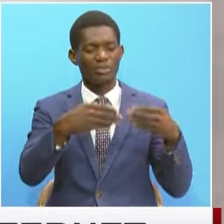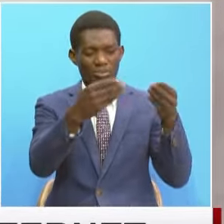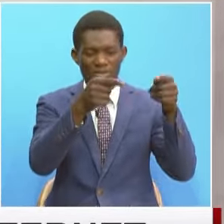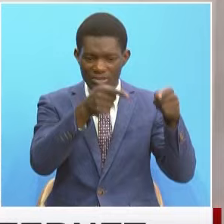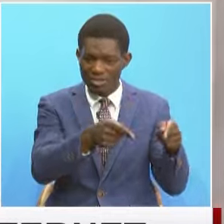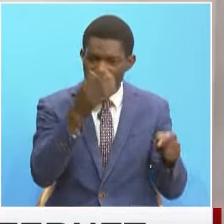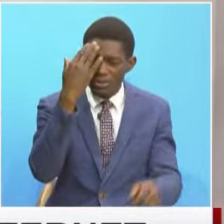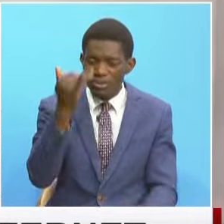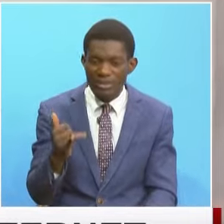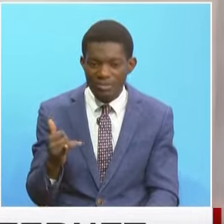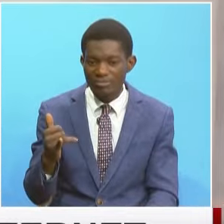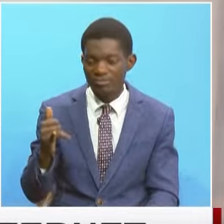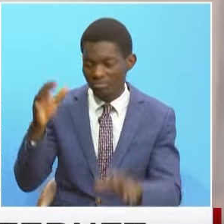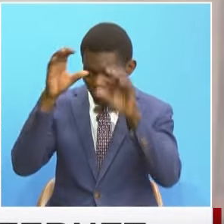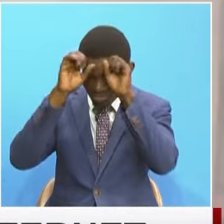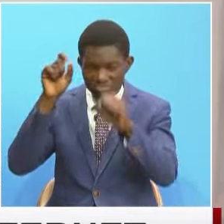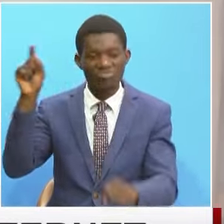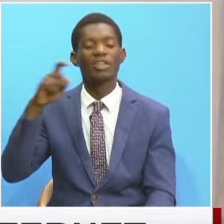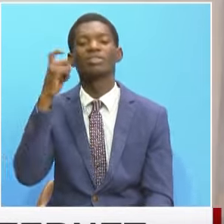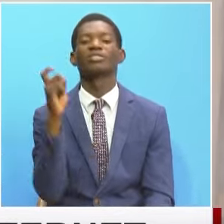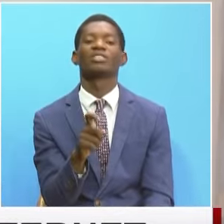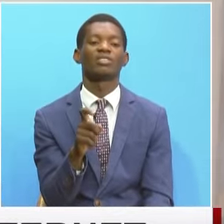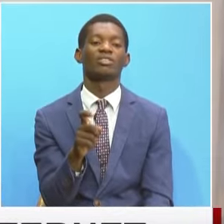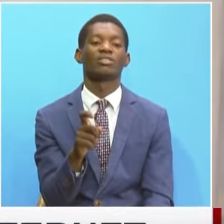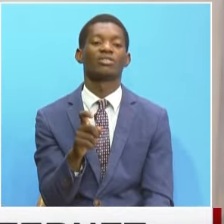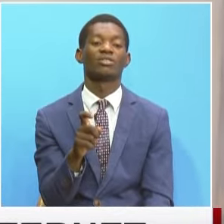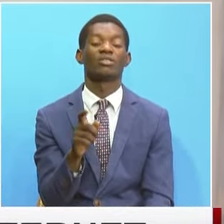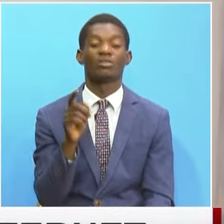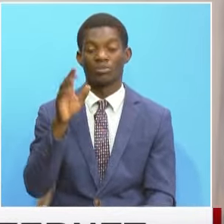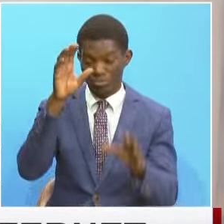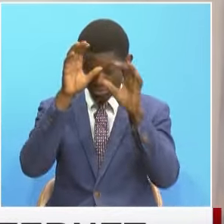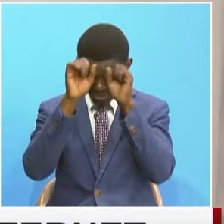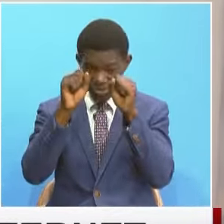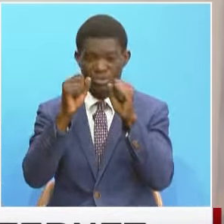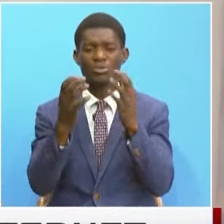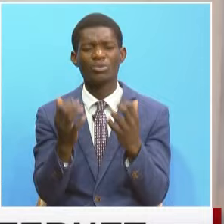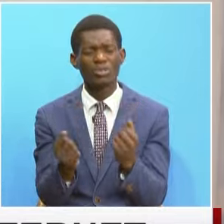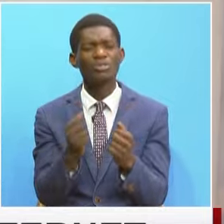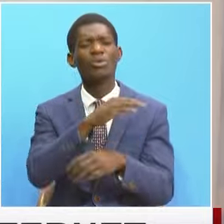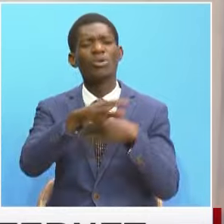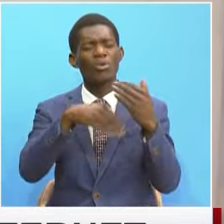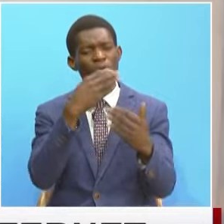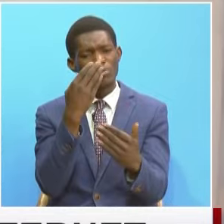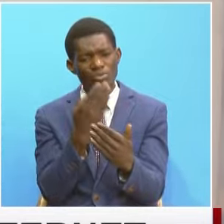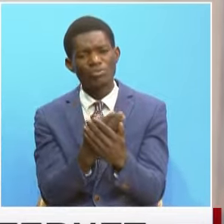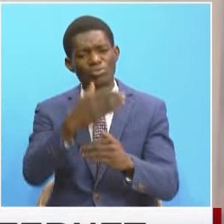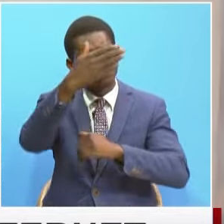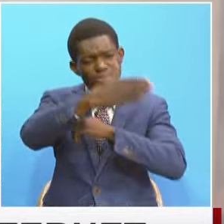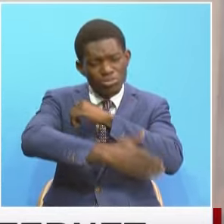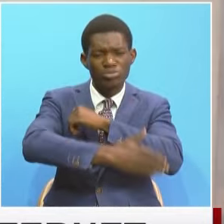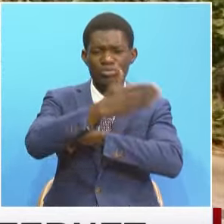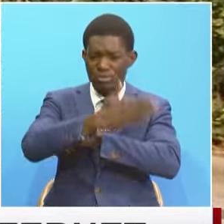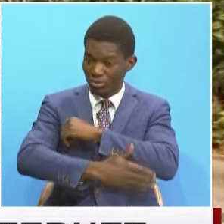ensure that there is a level of digitization in the borders that will reduce the time that